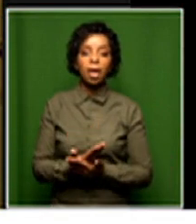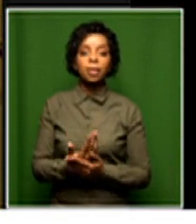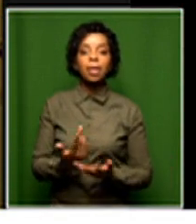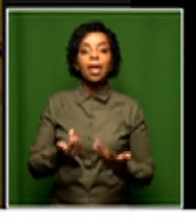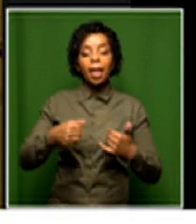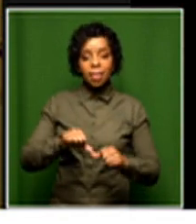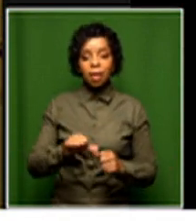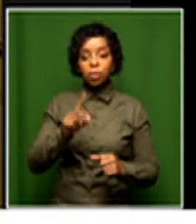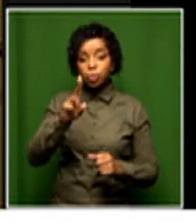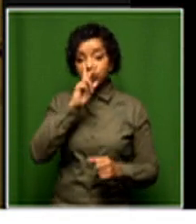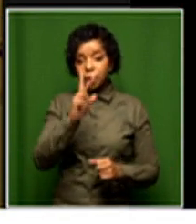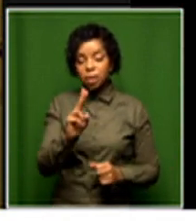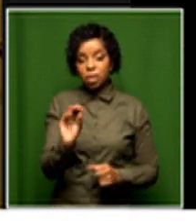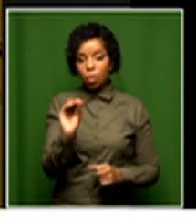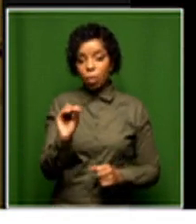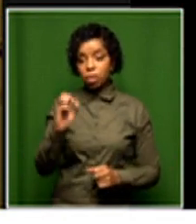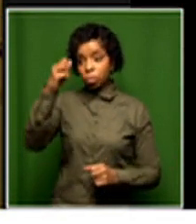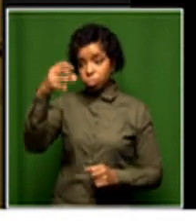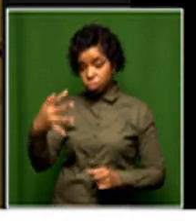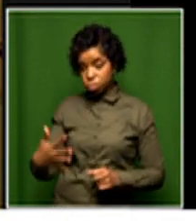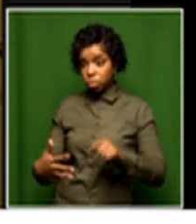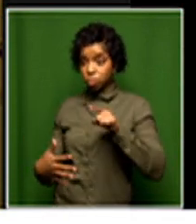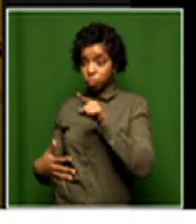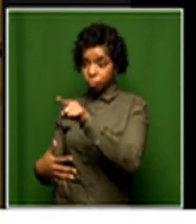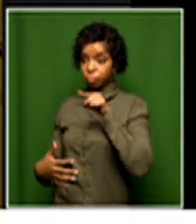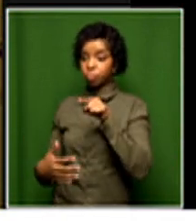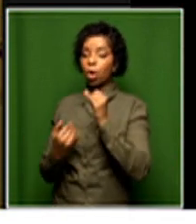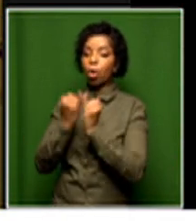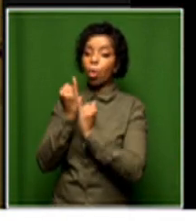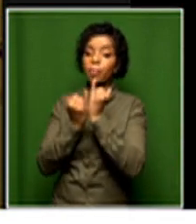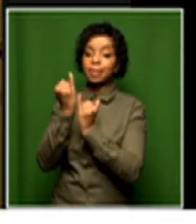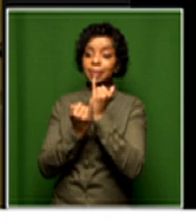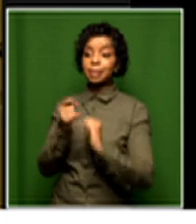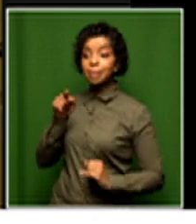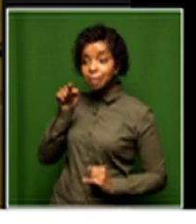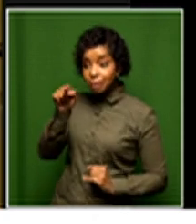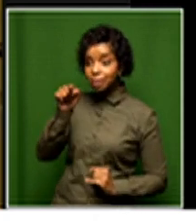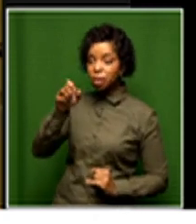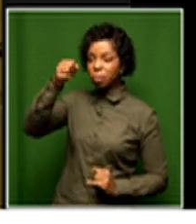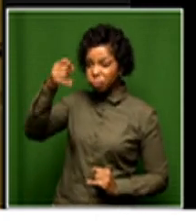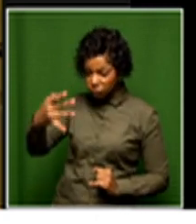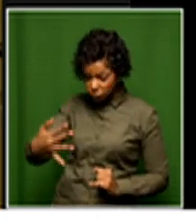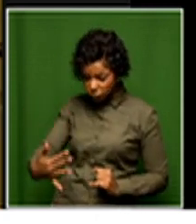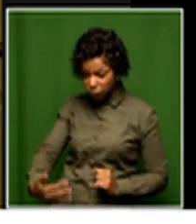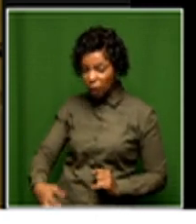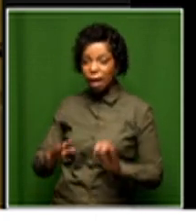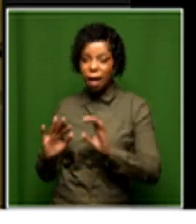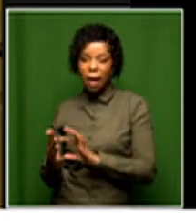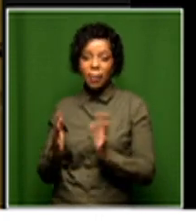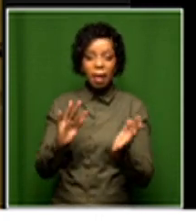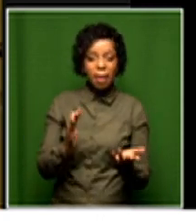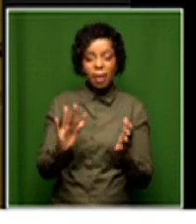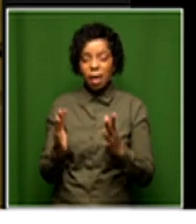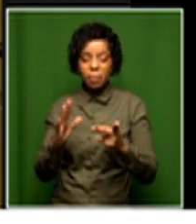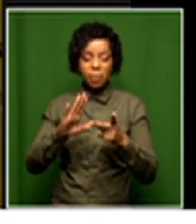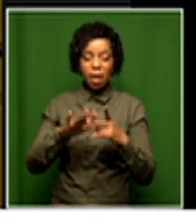www.progress.org.za, and you'll see a tab called Competition. If you click onto that, you'll get all the details of our competition, the